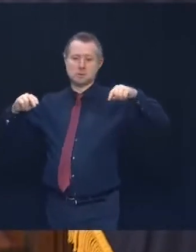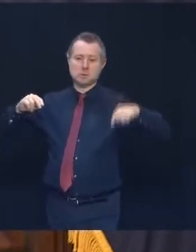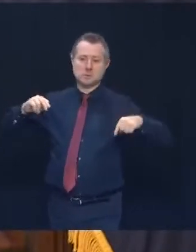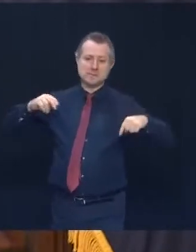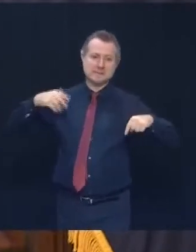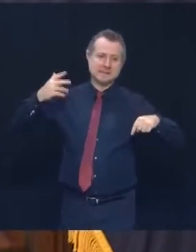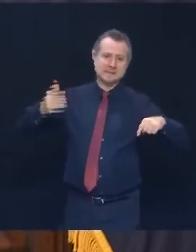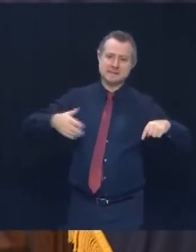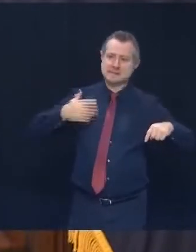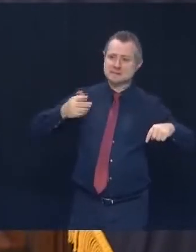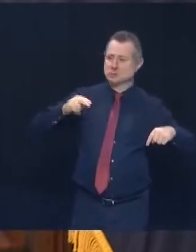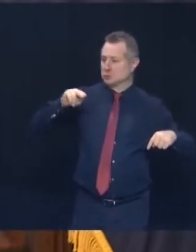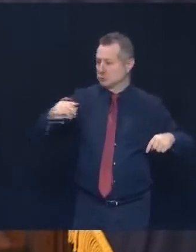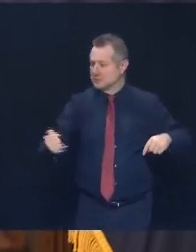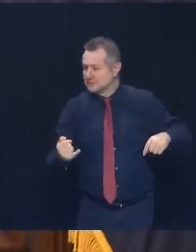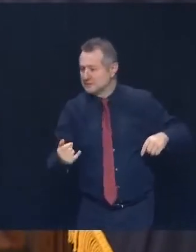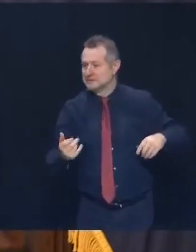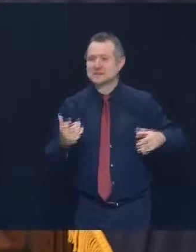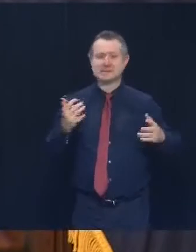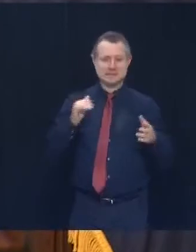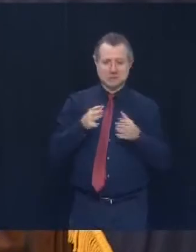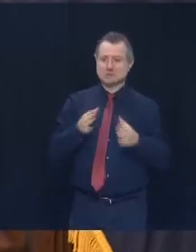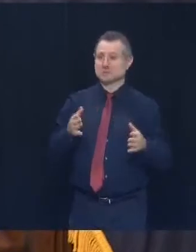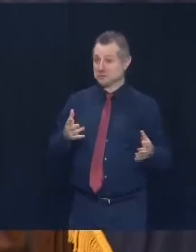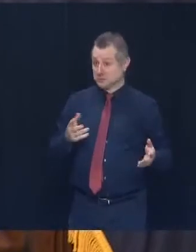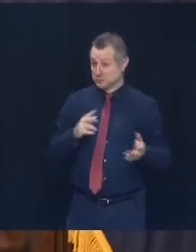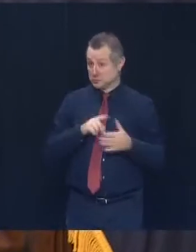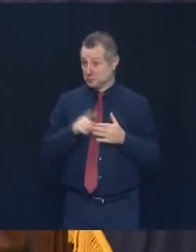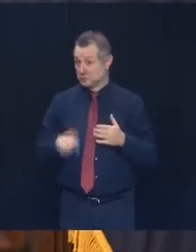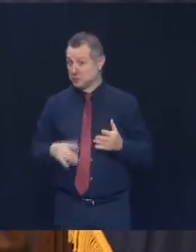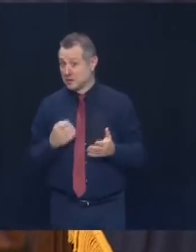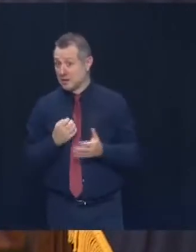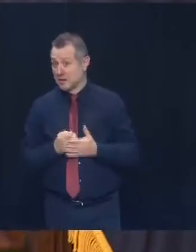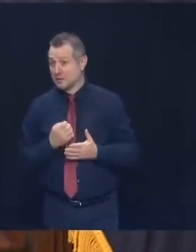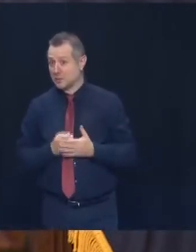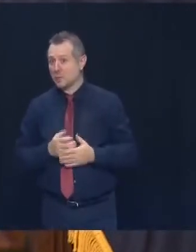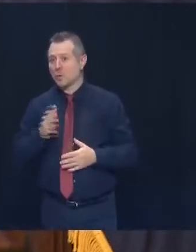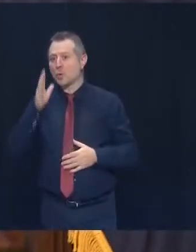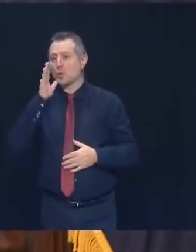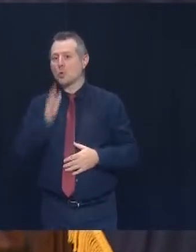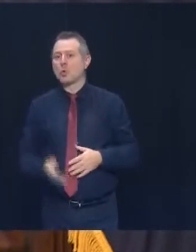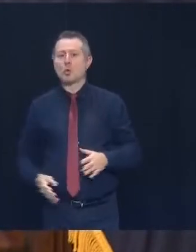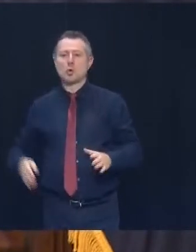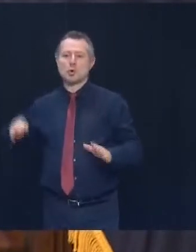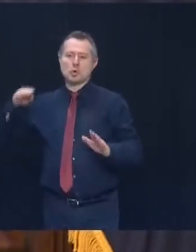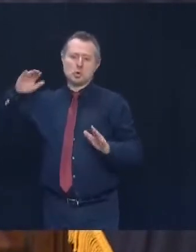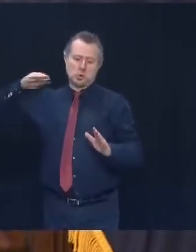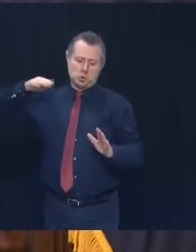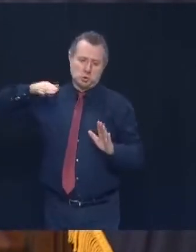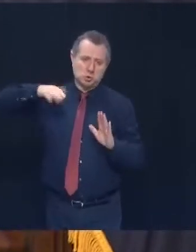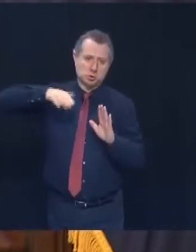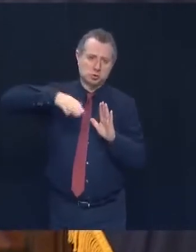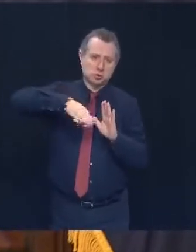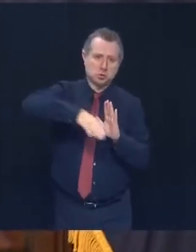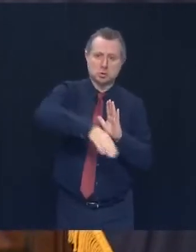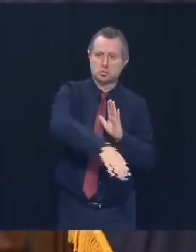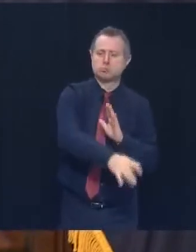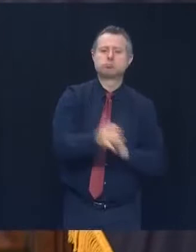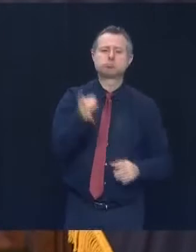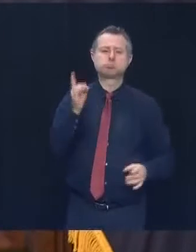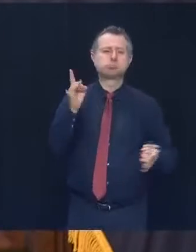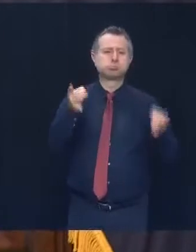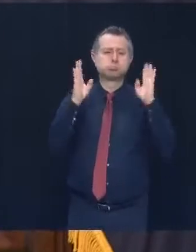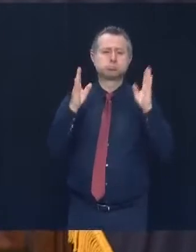New Jersey. You would see the economy suffer dramatically. You would see all sorts